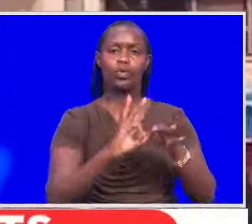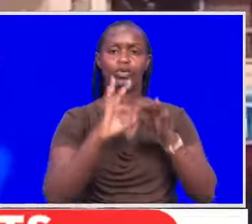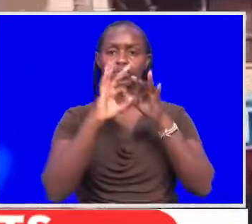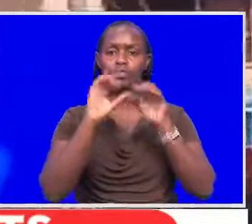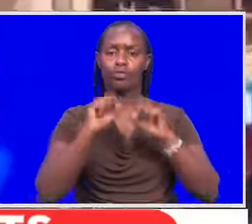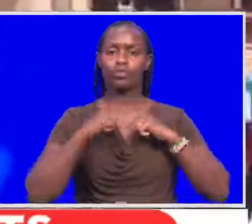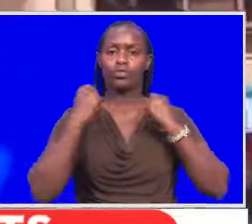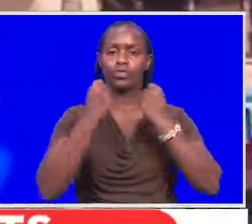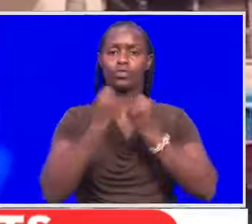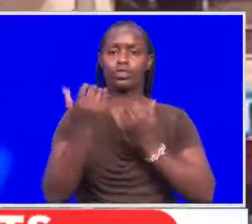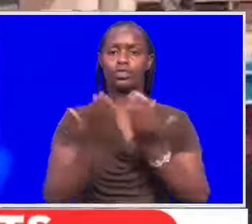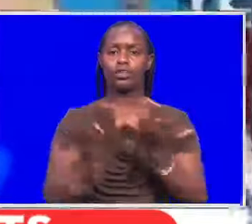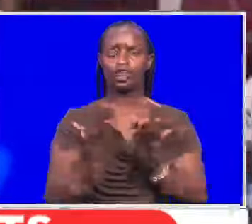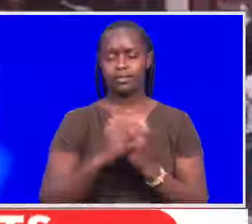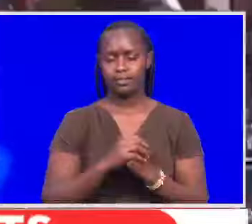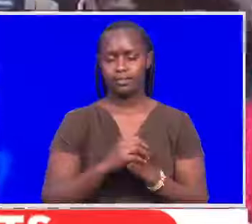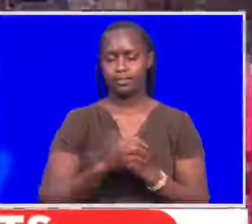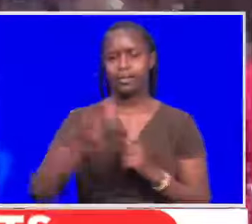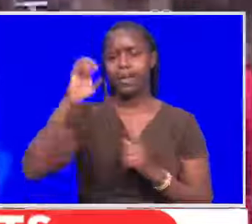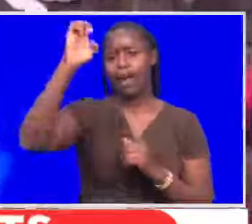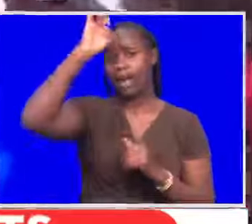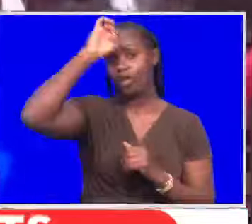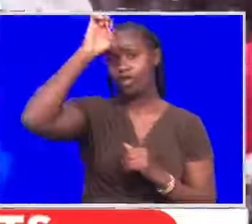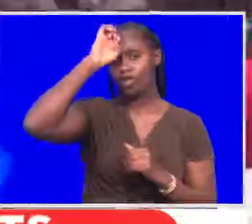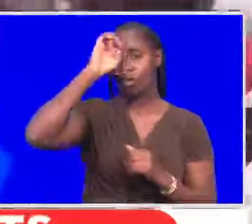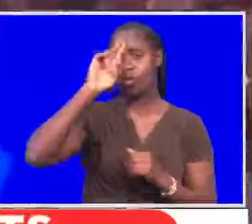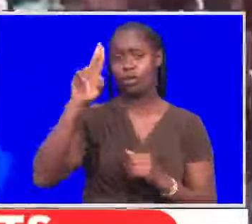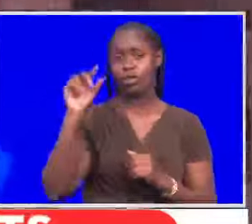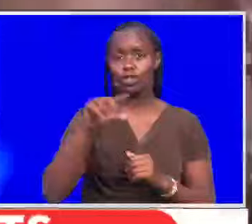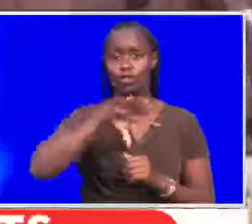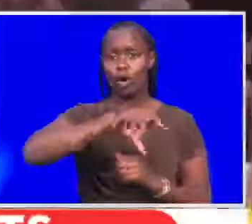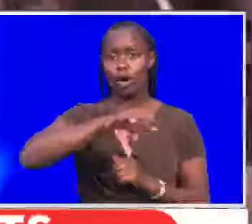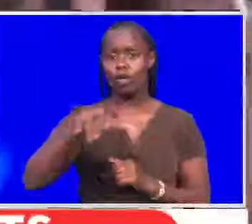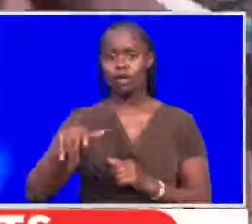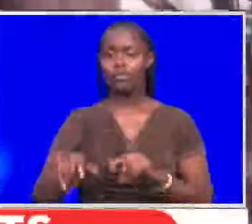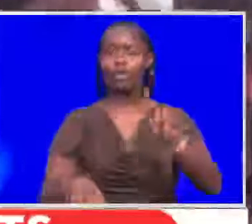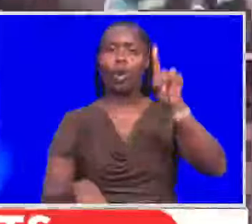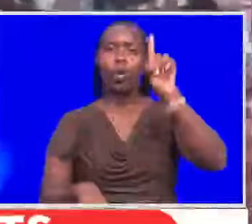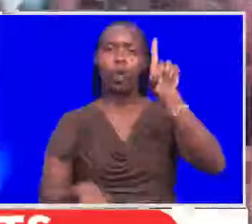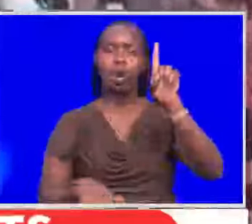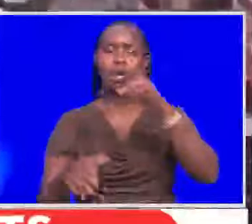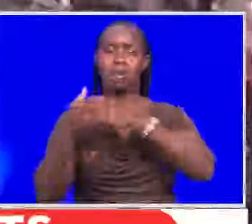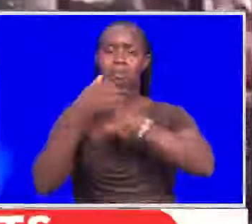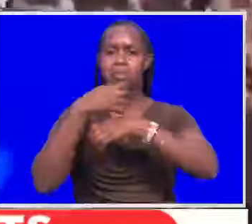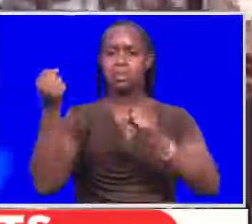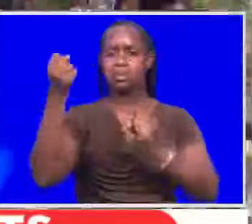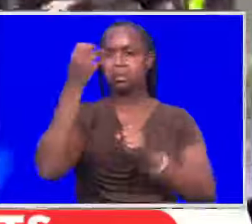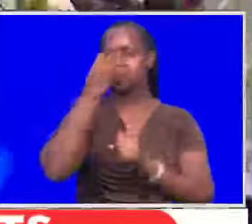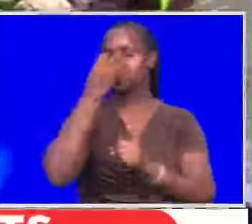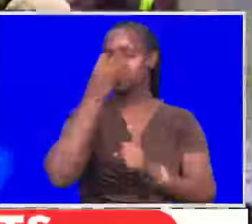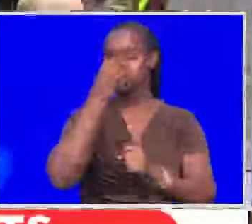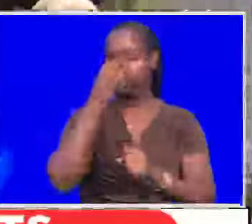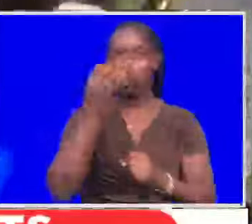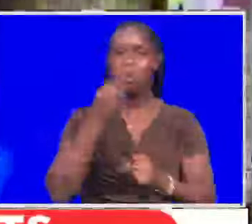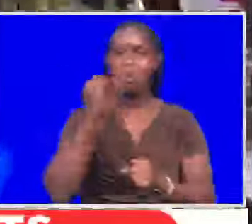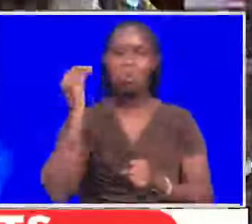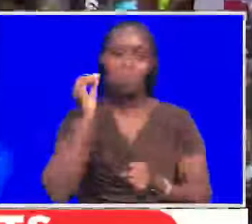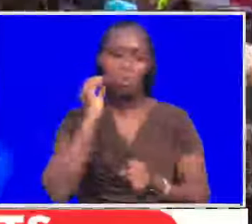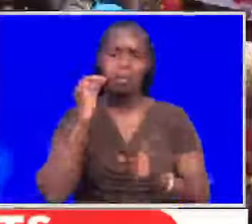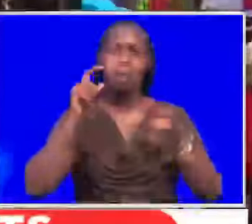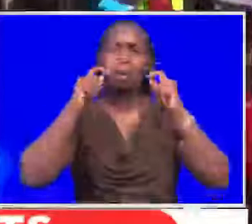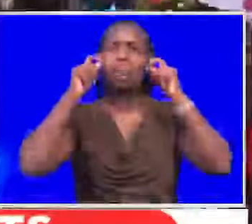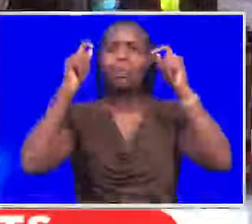services. In Eldoret, Uasin Gishu County, one of President Ruto's backyard, protesters were out against